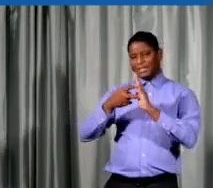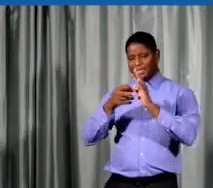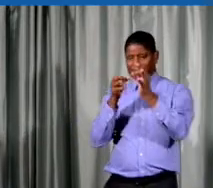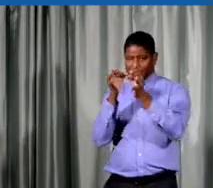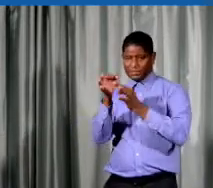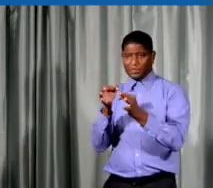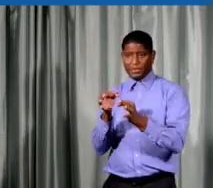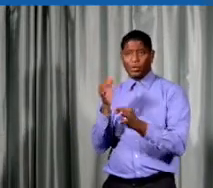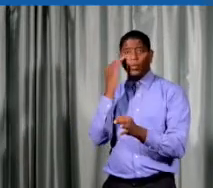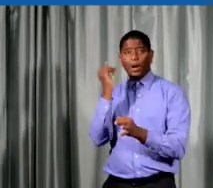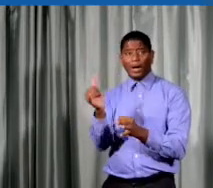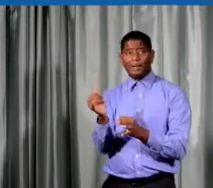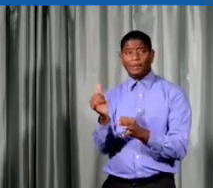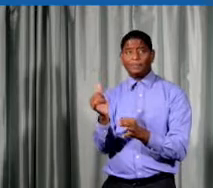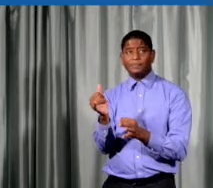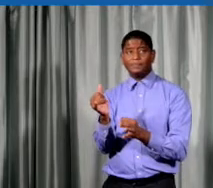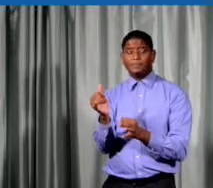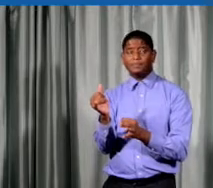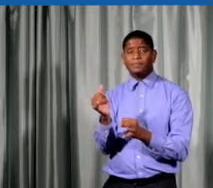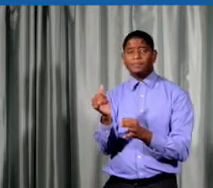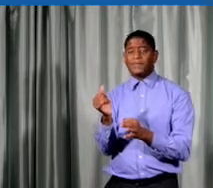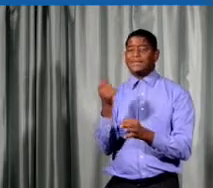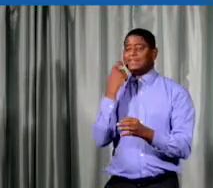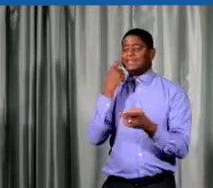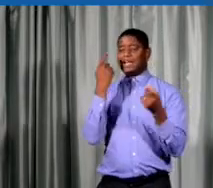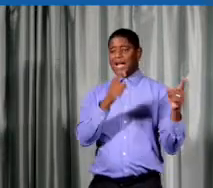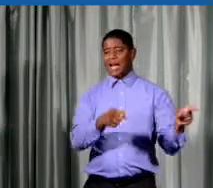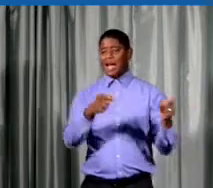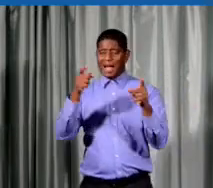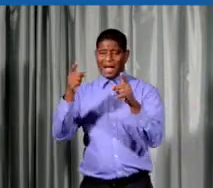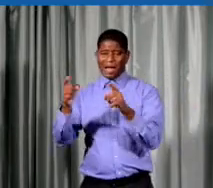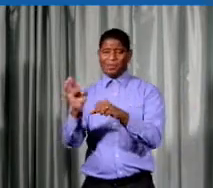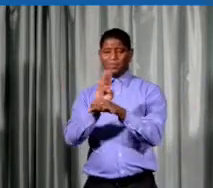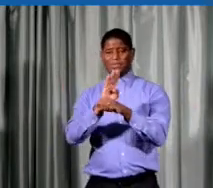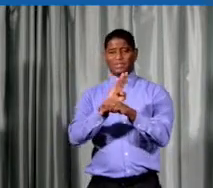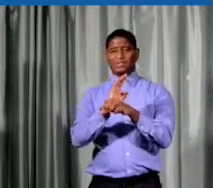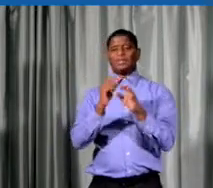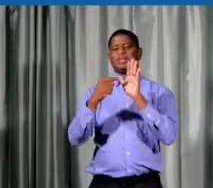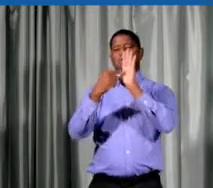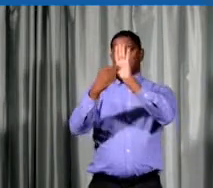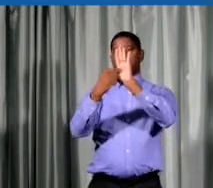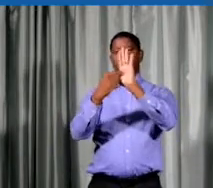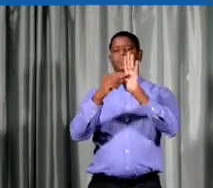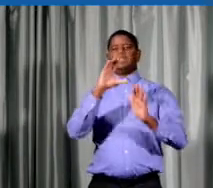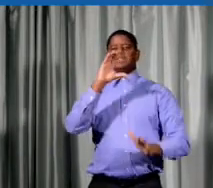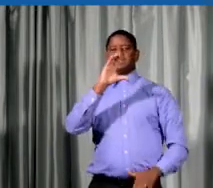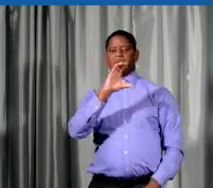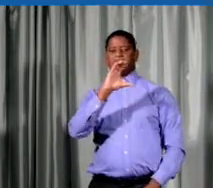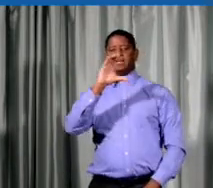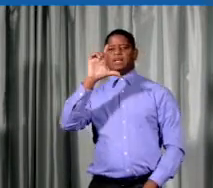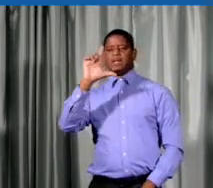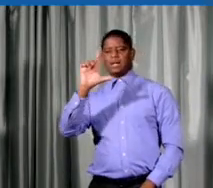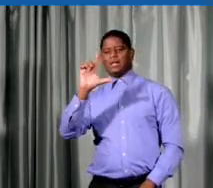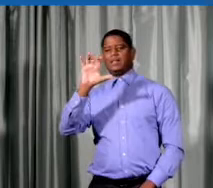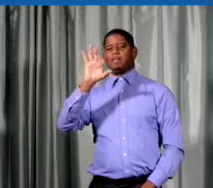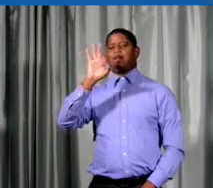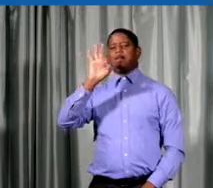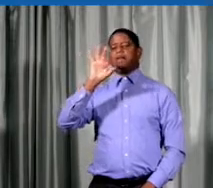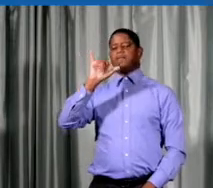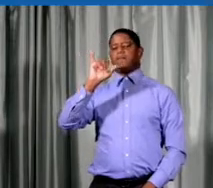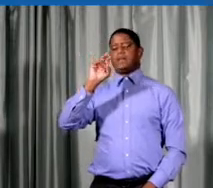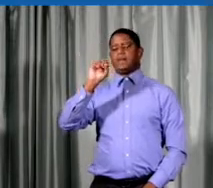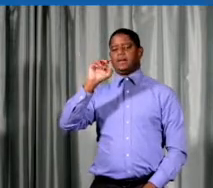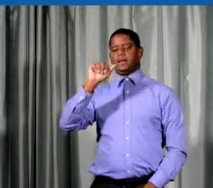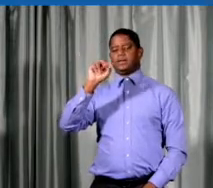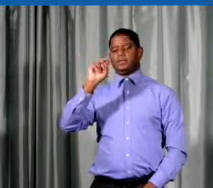people. CL Financial, Bears and Stern, I know these names since I was born. Not with